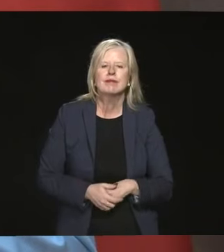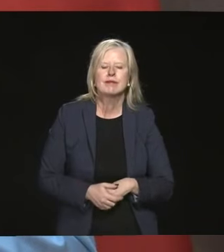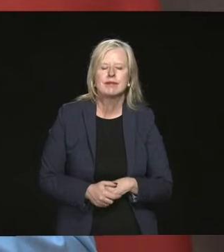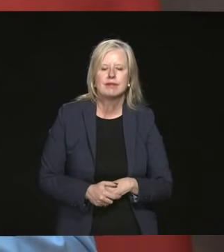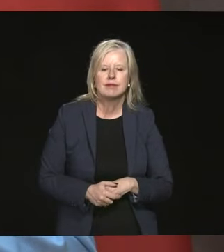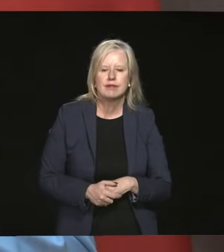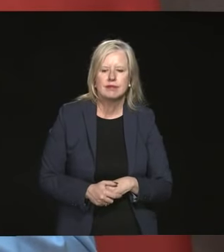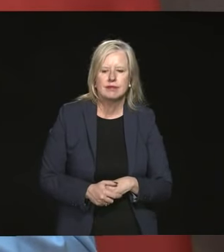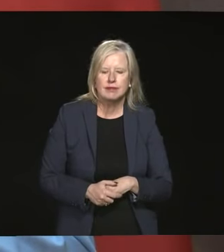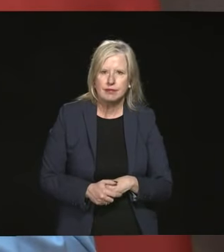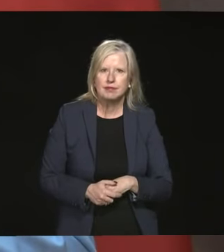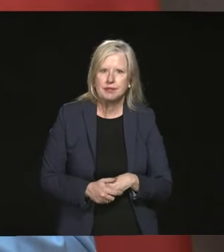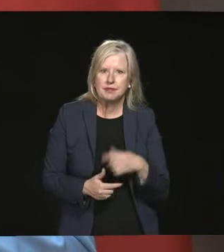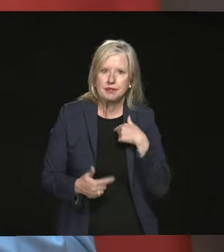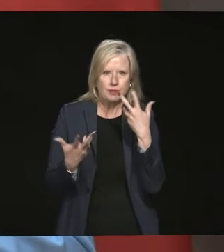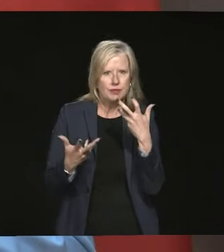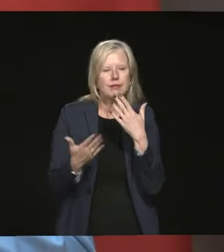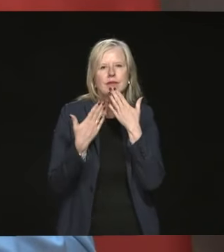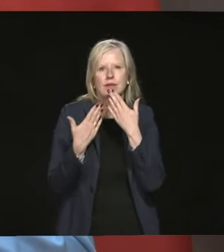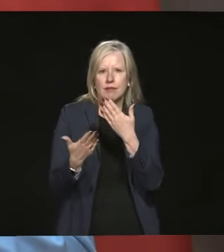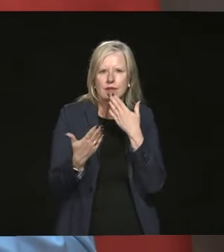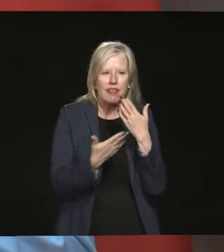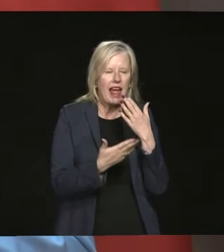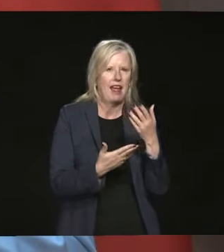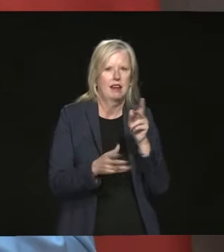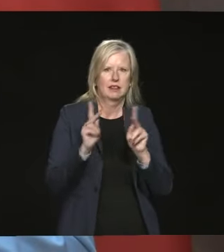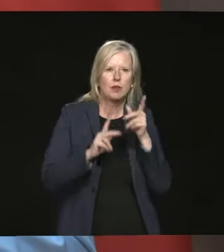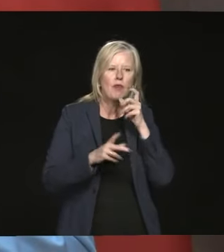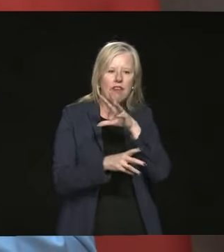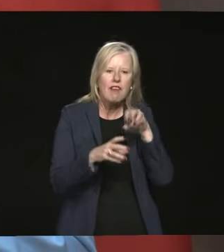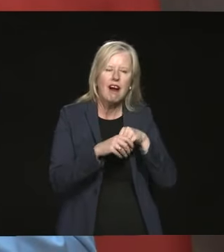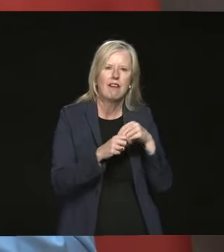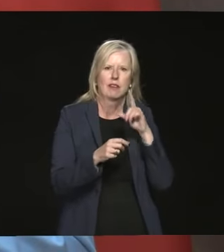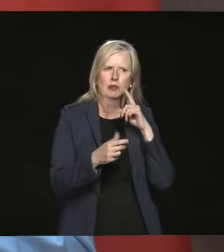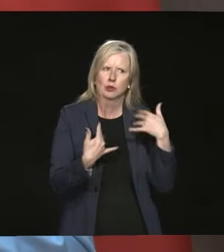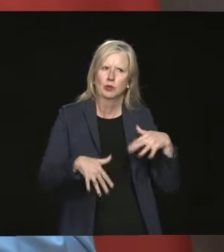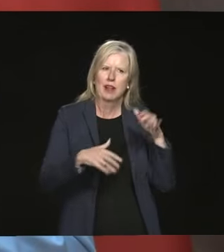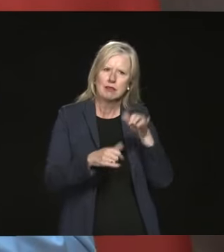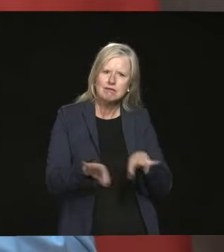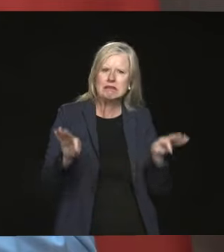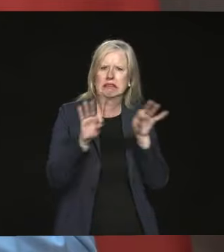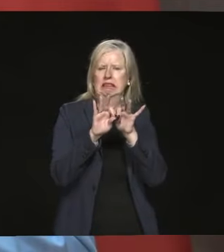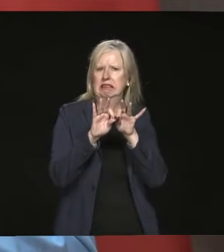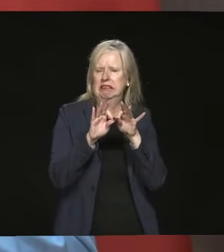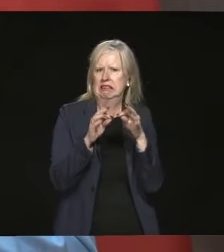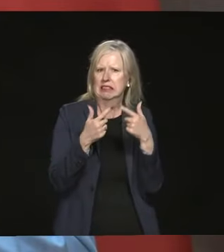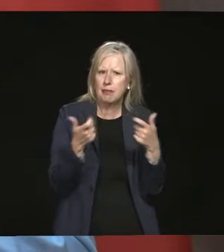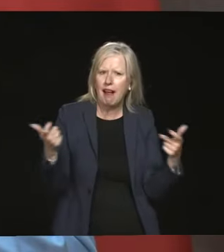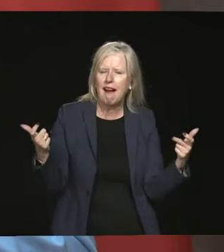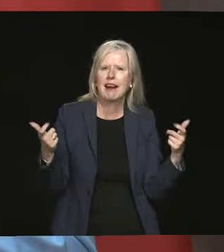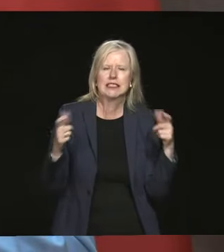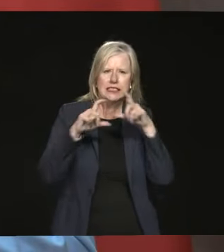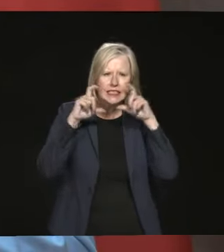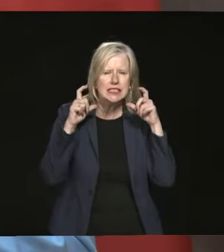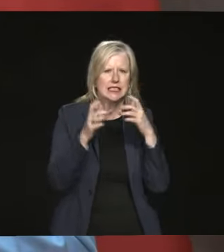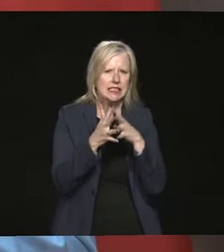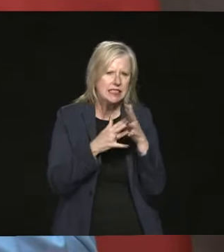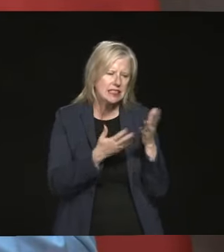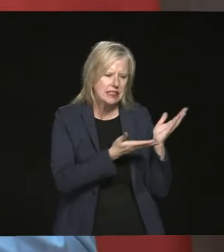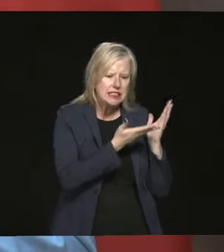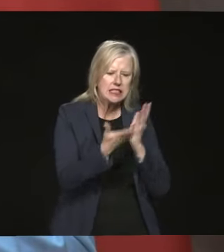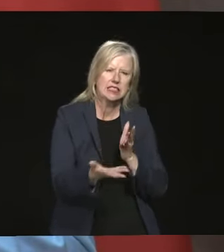l'acheminement all de ces those produits involved for getting essentiels those au vital pays supplies et à leur into the country distribution à nos and médecins, into the hands of our à nos